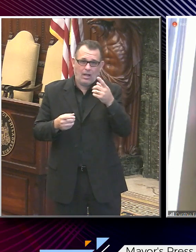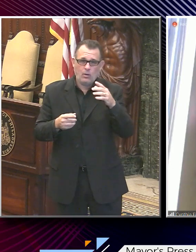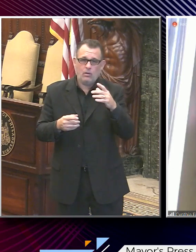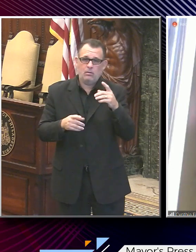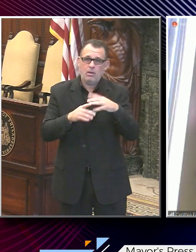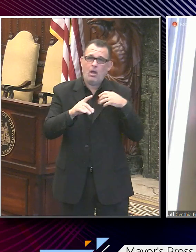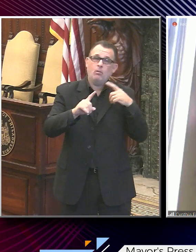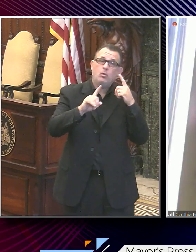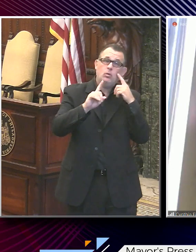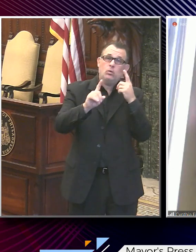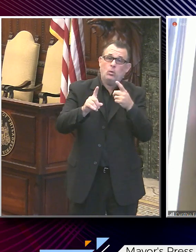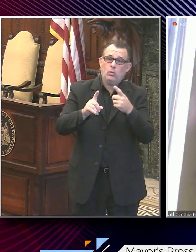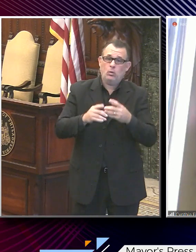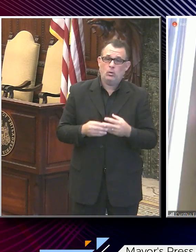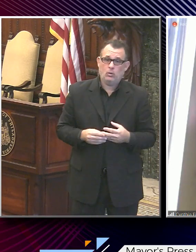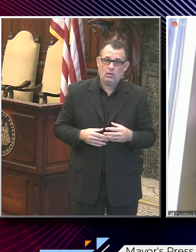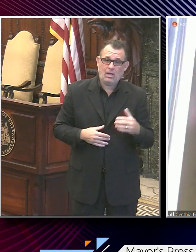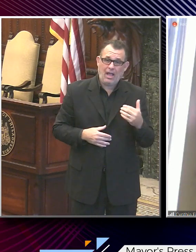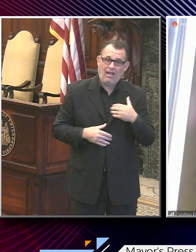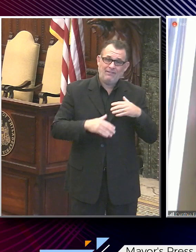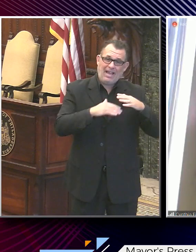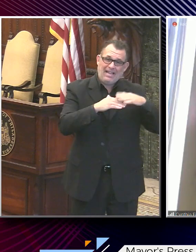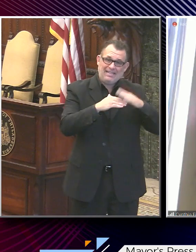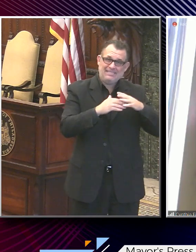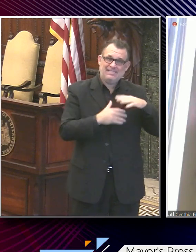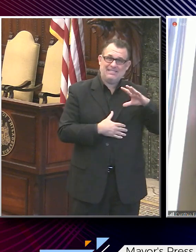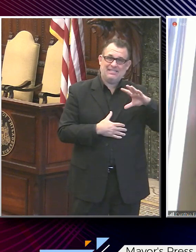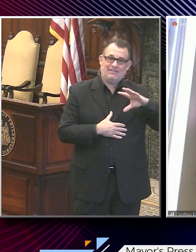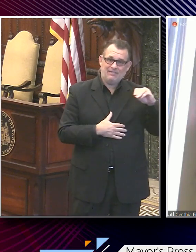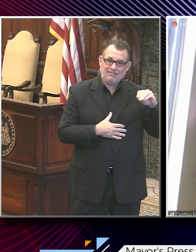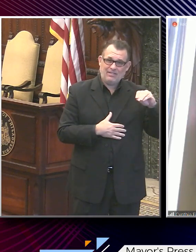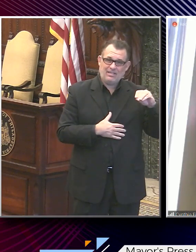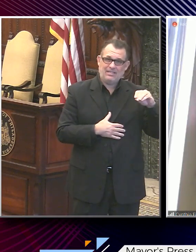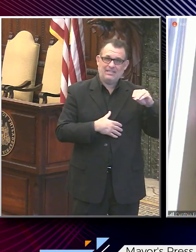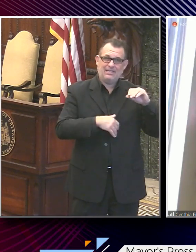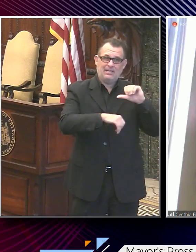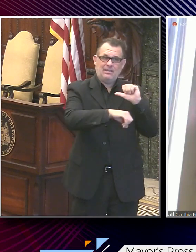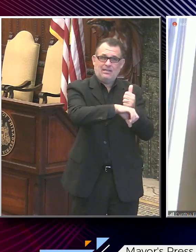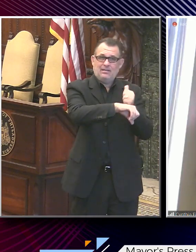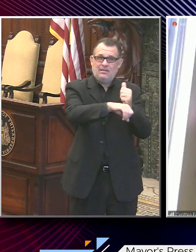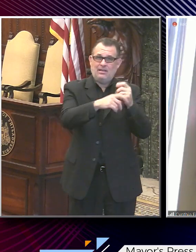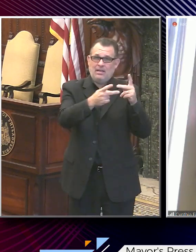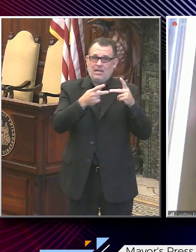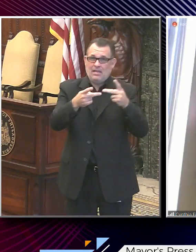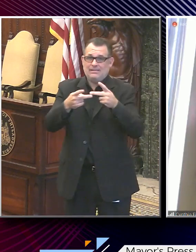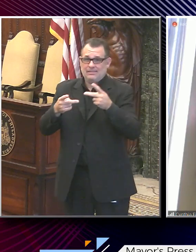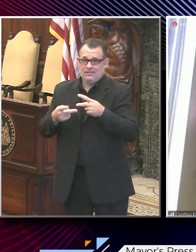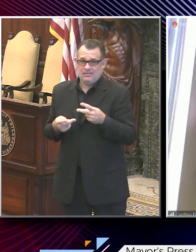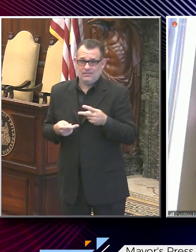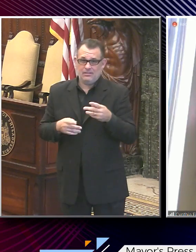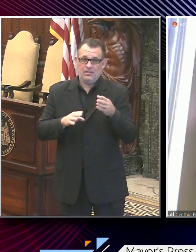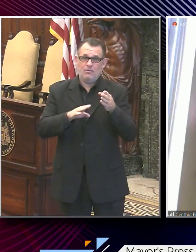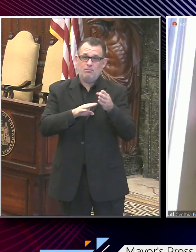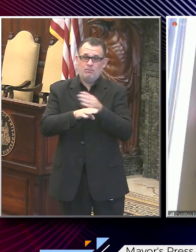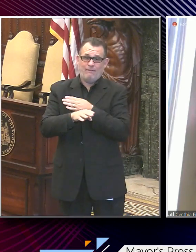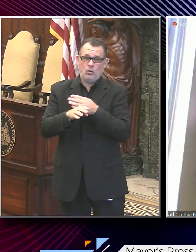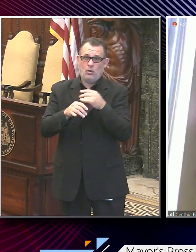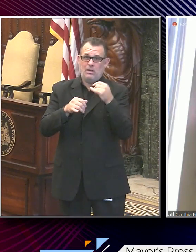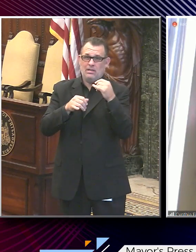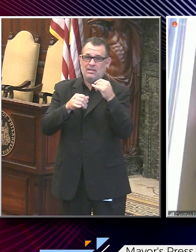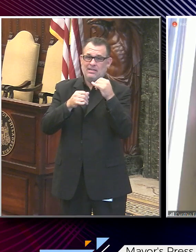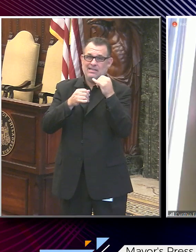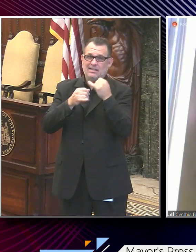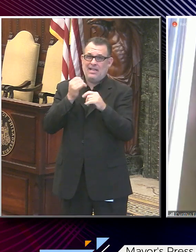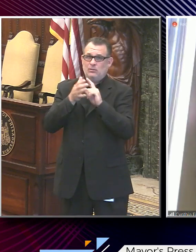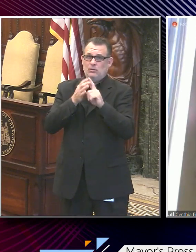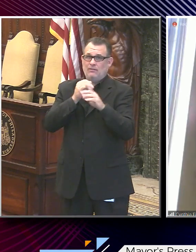get to at least 50 sites by the end of September. And if we have to add